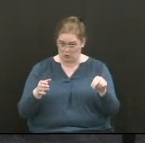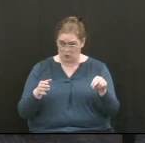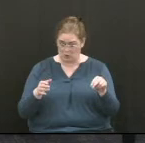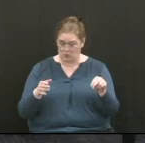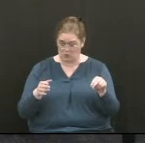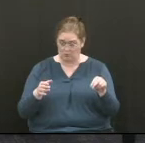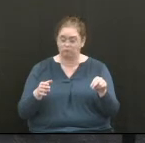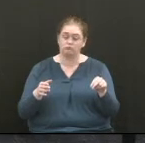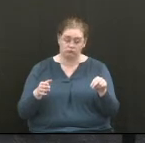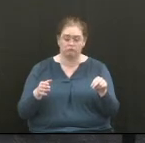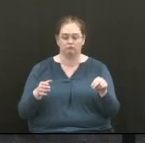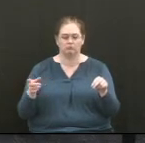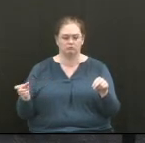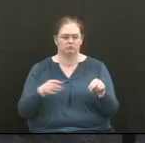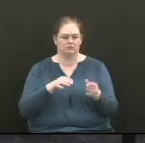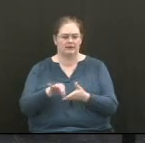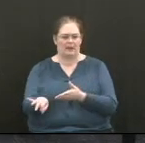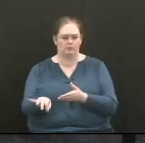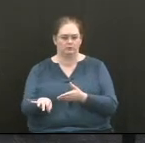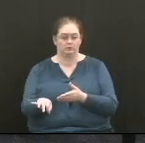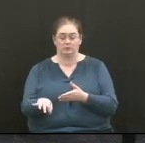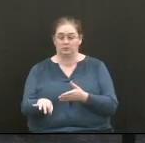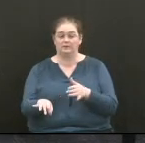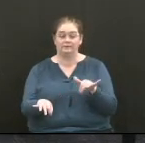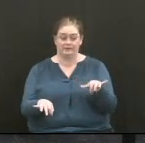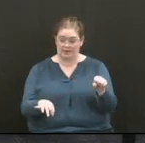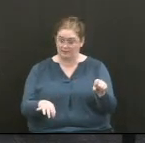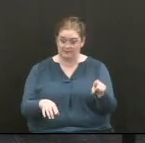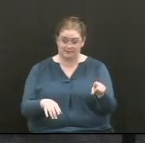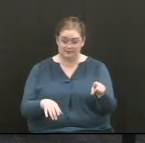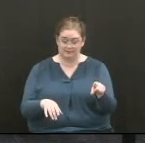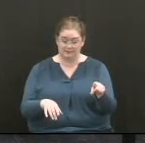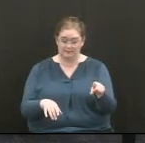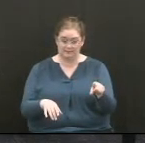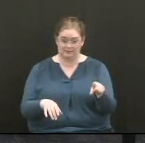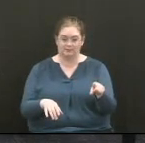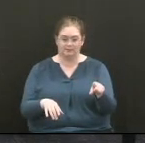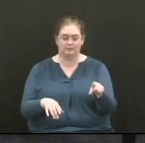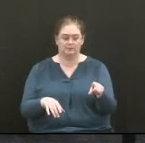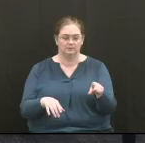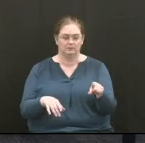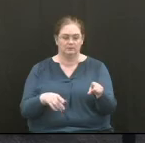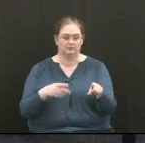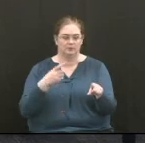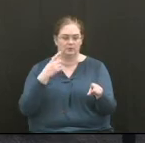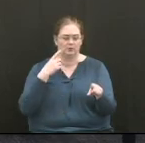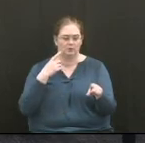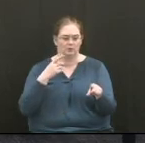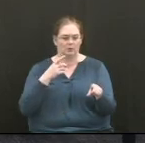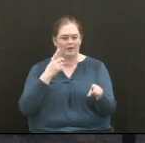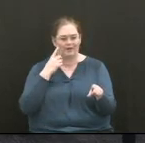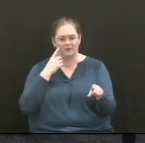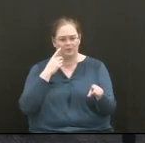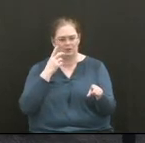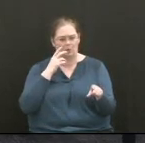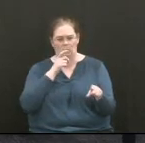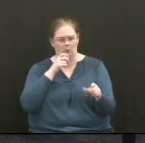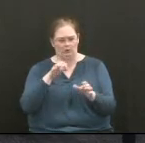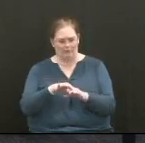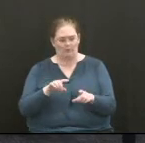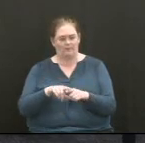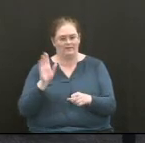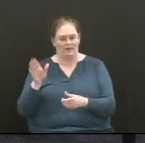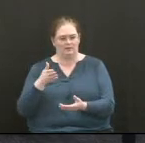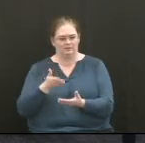you didn't, provisional ballots counted. If you did, because we could register that we obviously not going to know who you voted for, but the fact that it's come